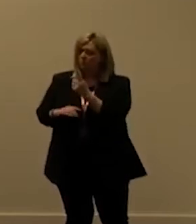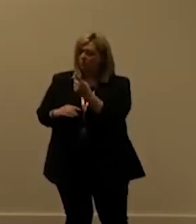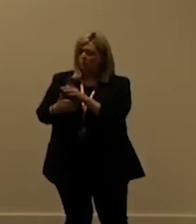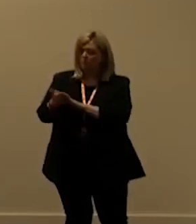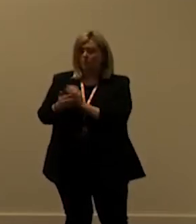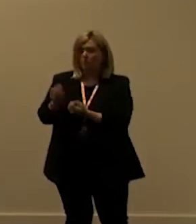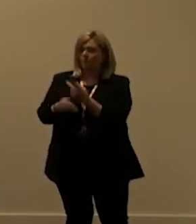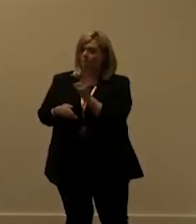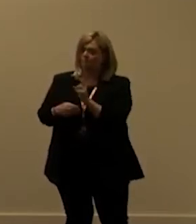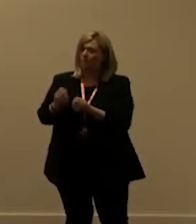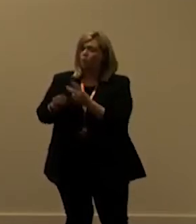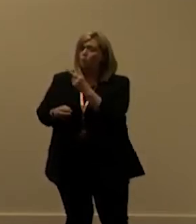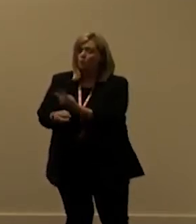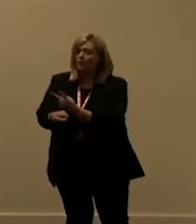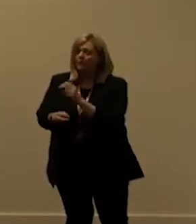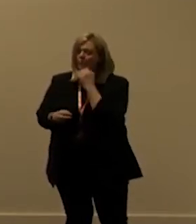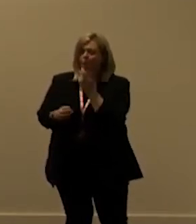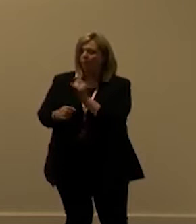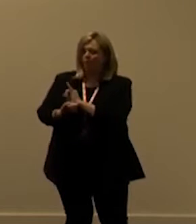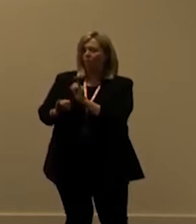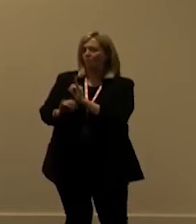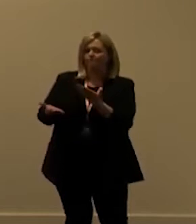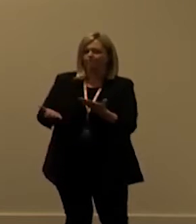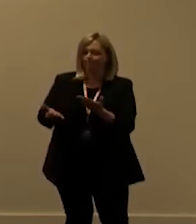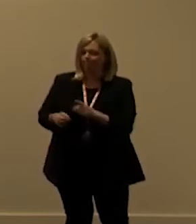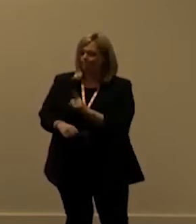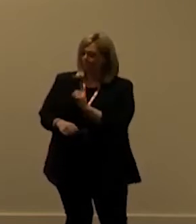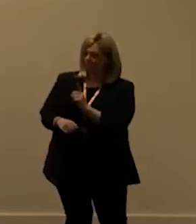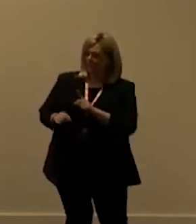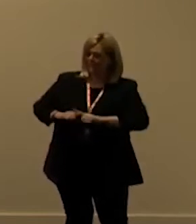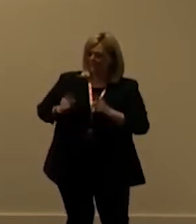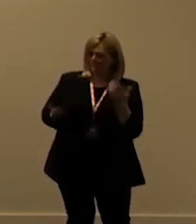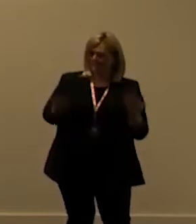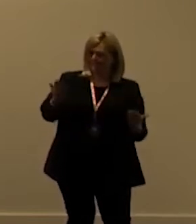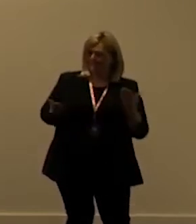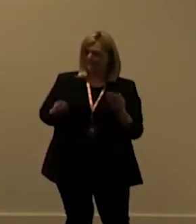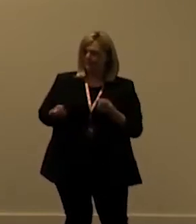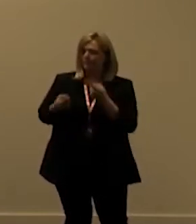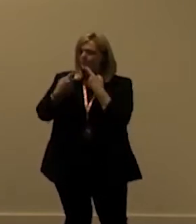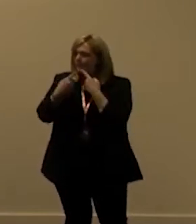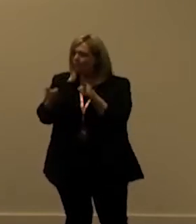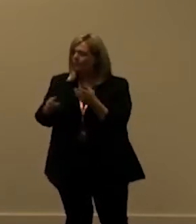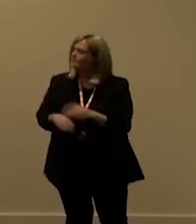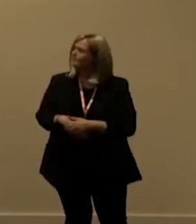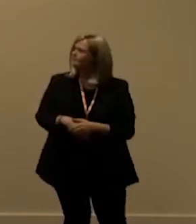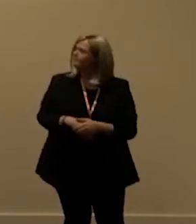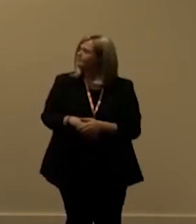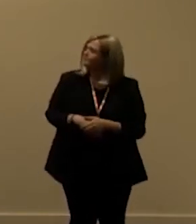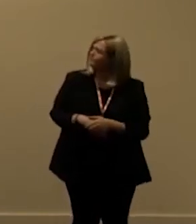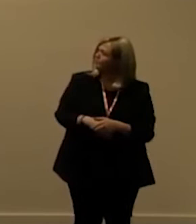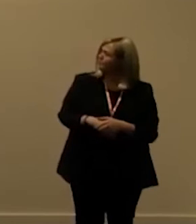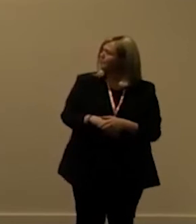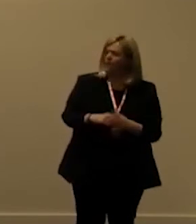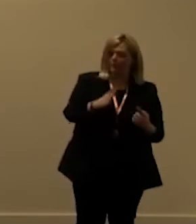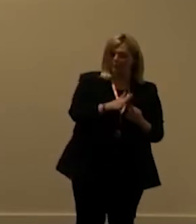run it twice, it's going to error out and say it already exists. So that's really the difference between them. Declarative, and let's give it a shot.